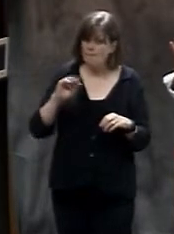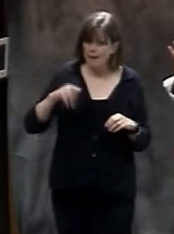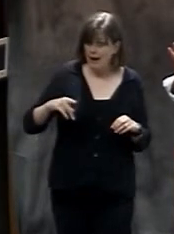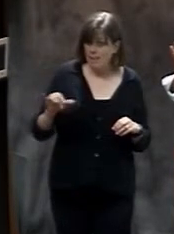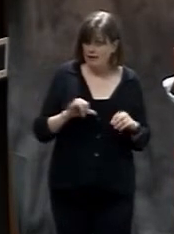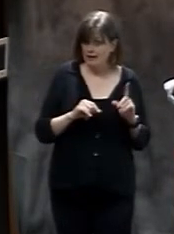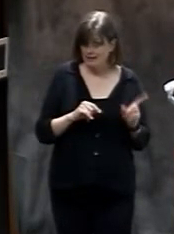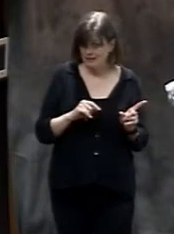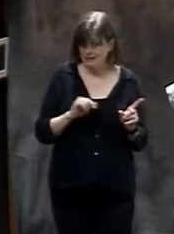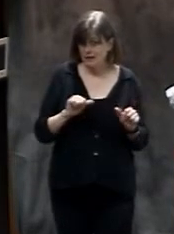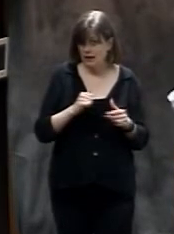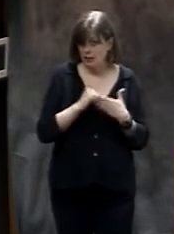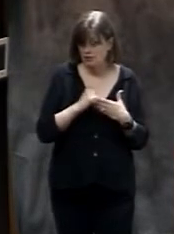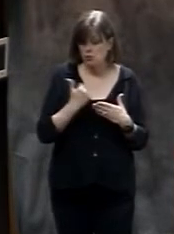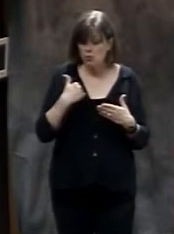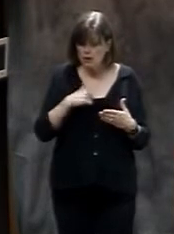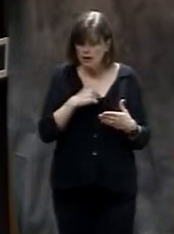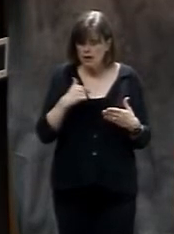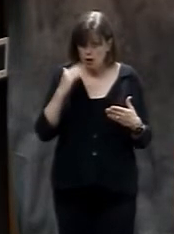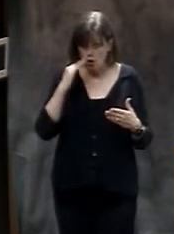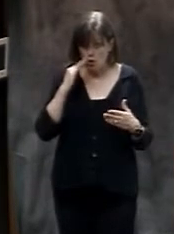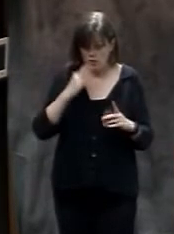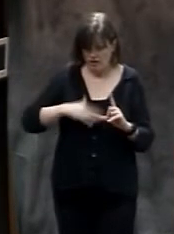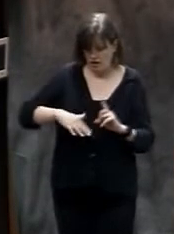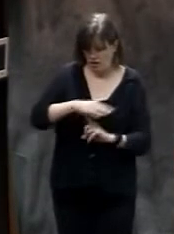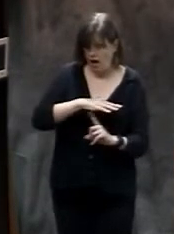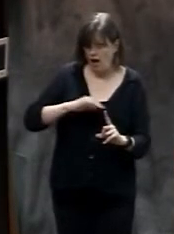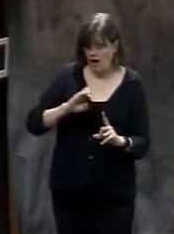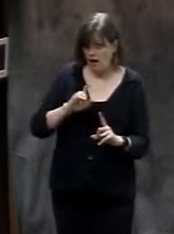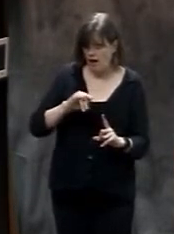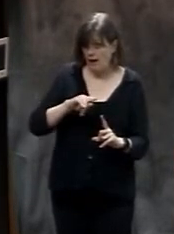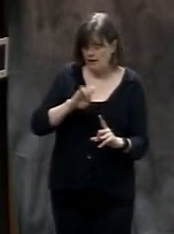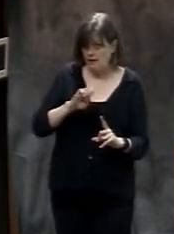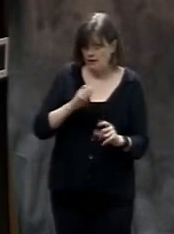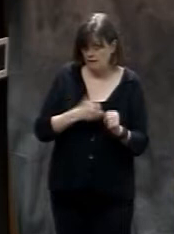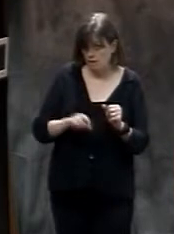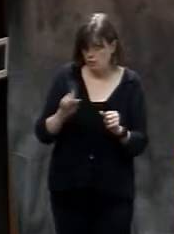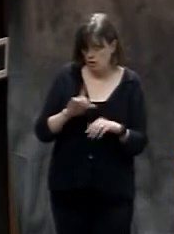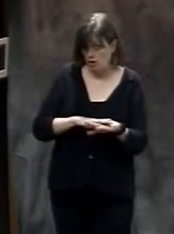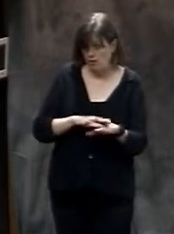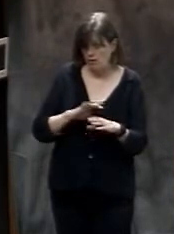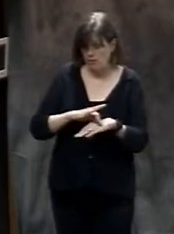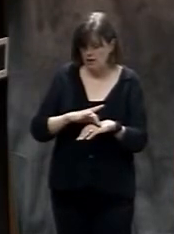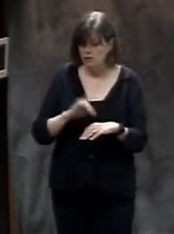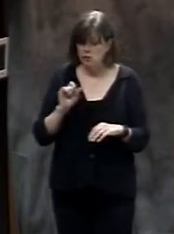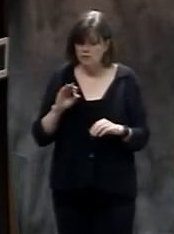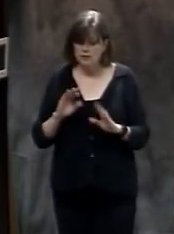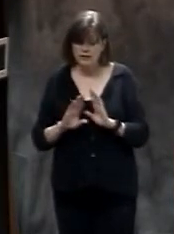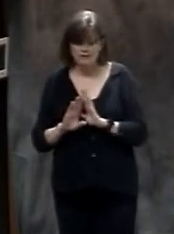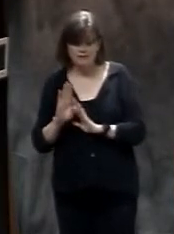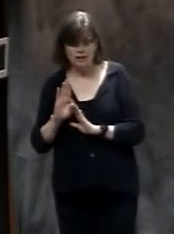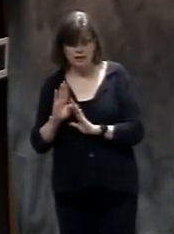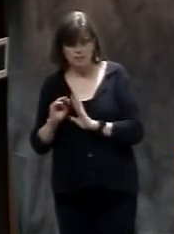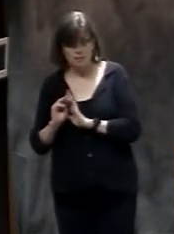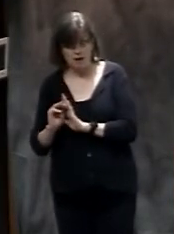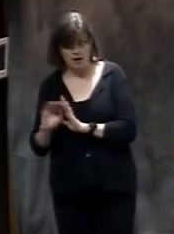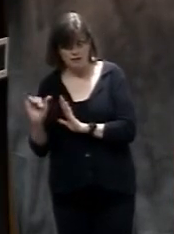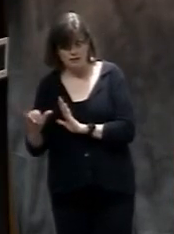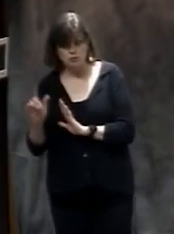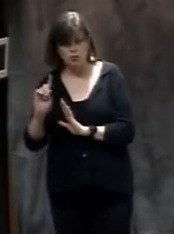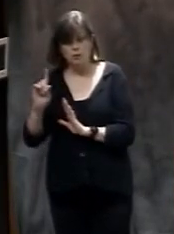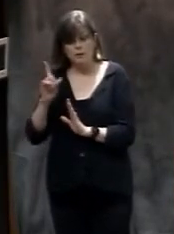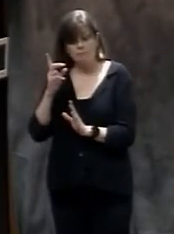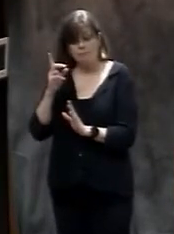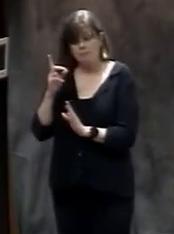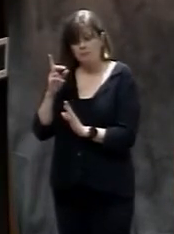climate information everywhere on the planet. So if we can develop a model like this at the few points where we do have both mosquito data